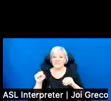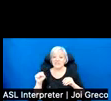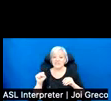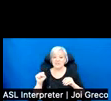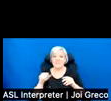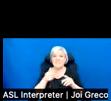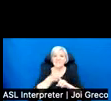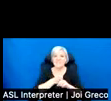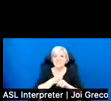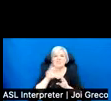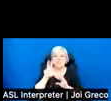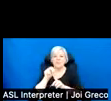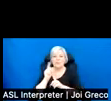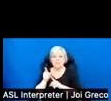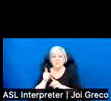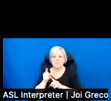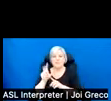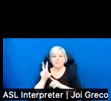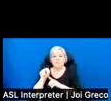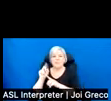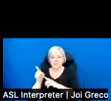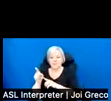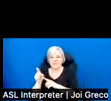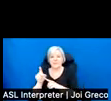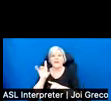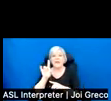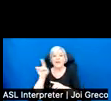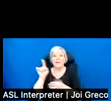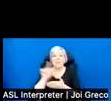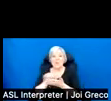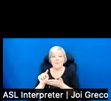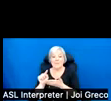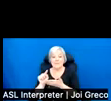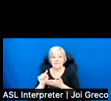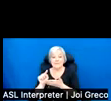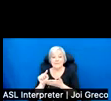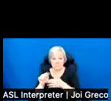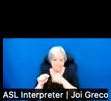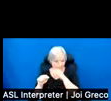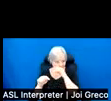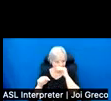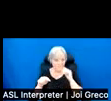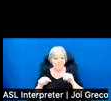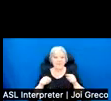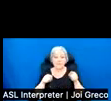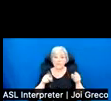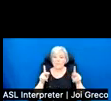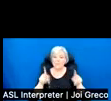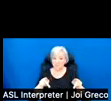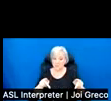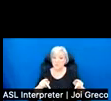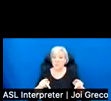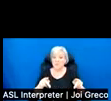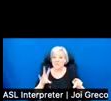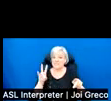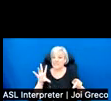at 1.5 hours each during 81 weeks of the study. So he was able to achieve a